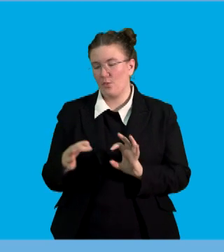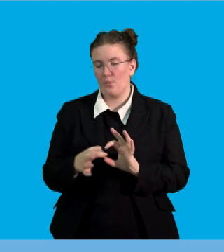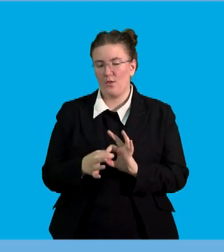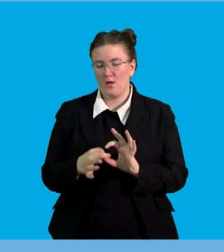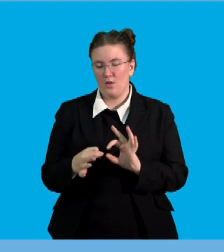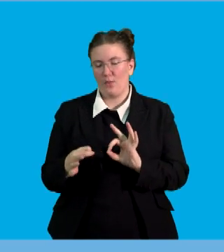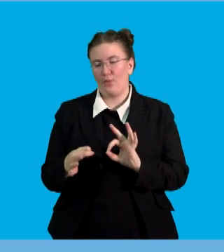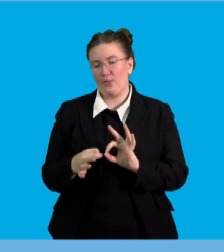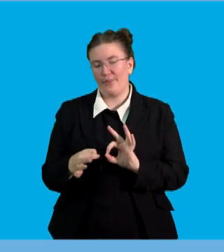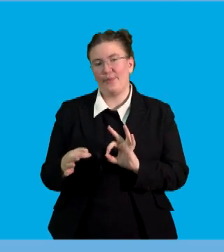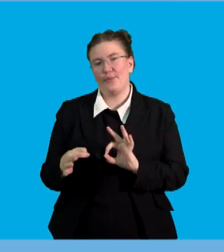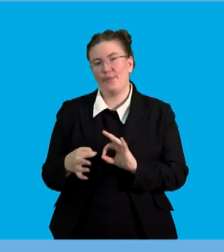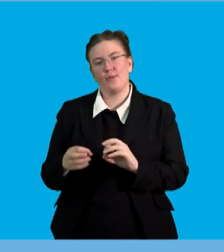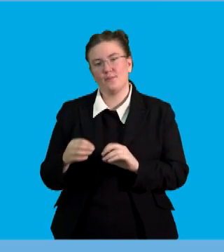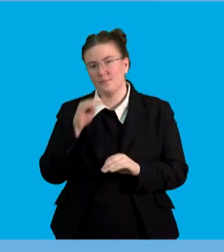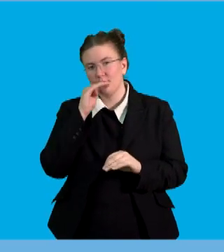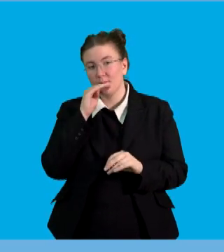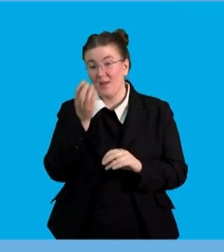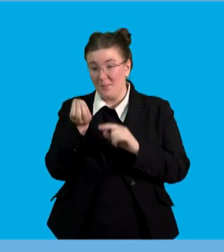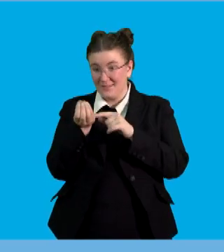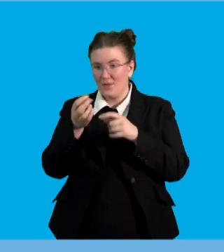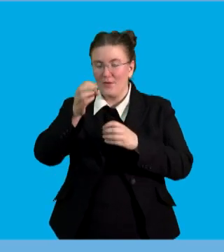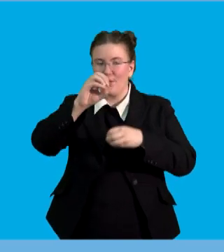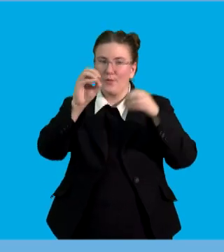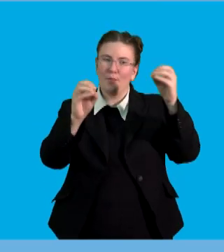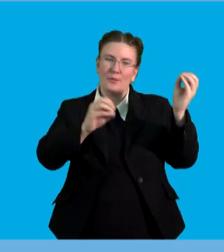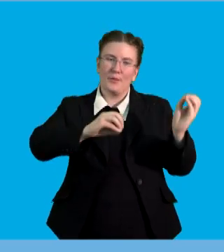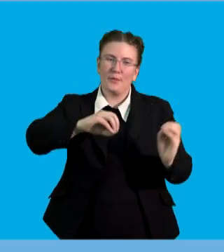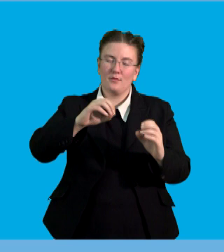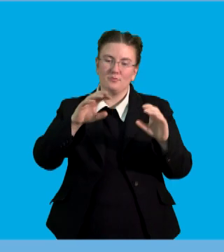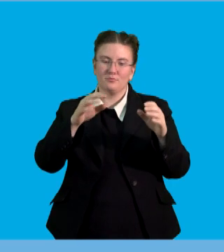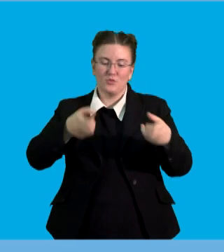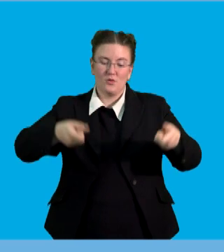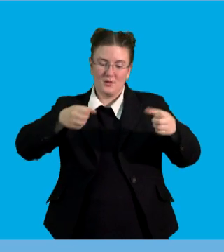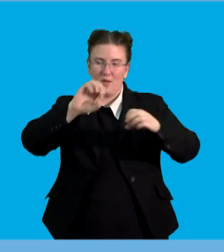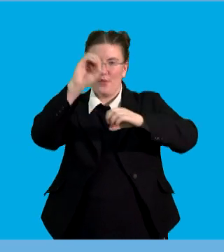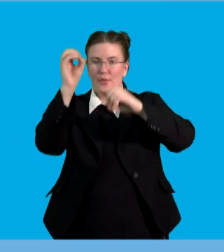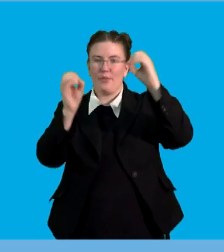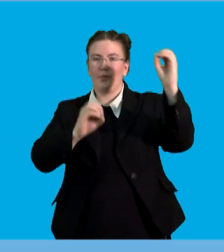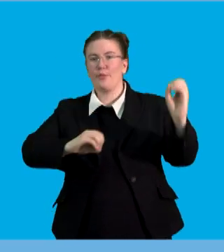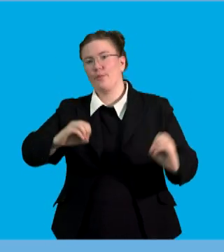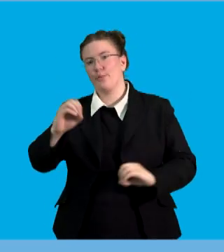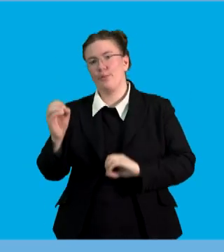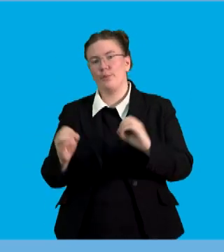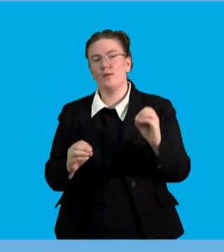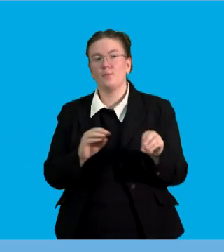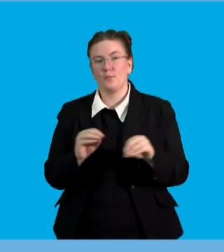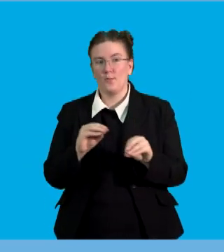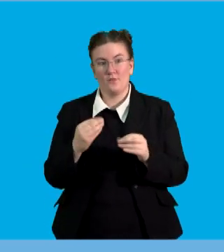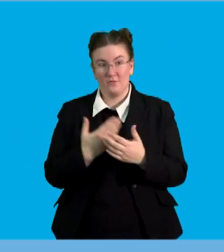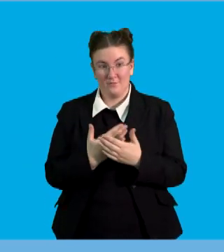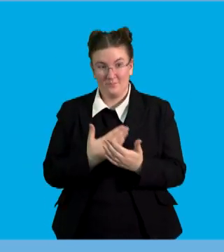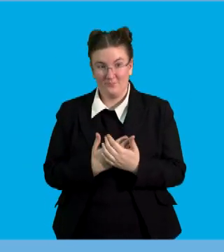non-existent, and therefore the particles are free to move around and fill the entire space of the container. So gases.